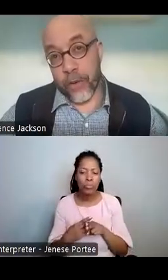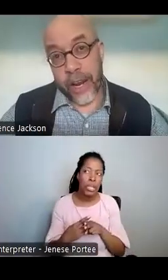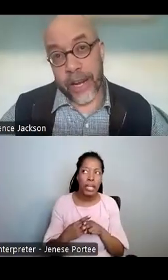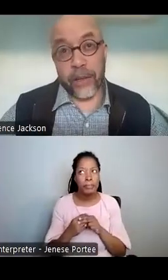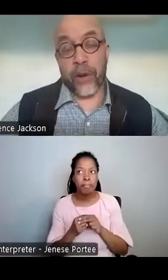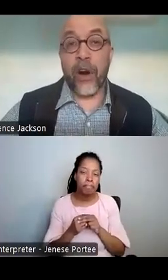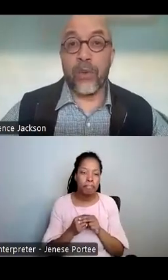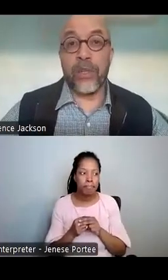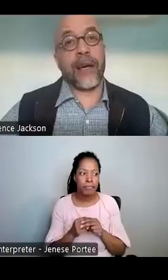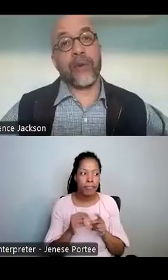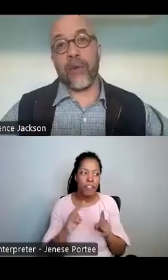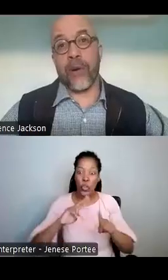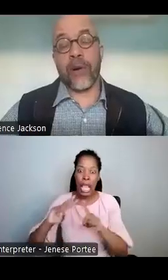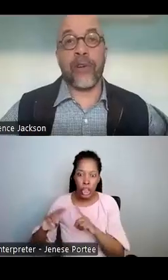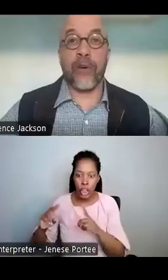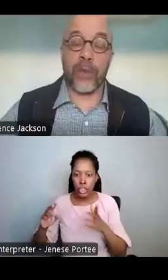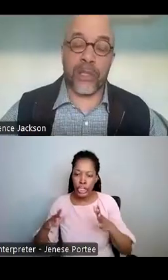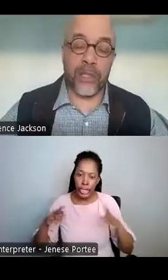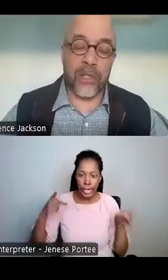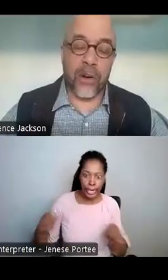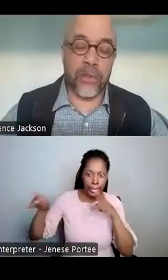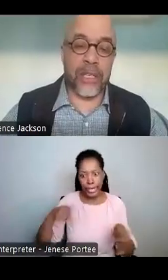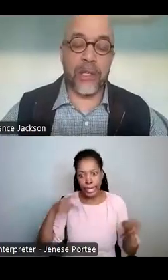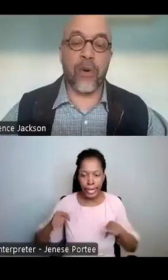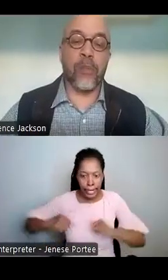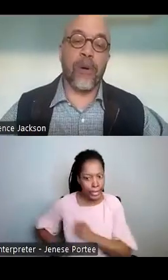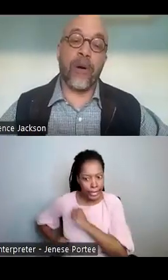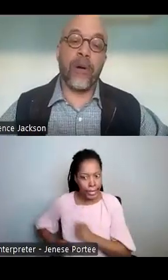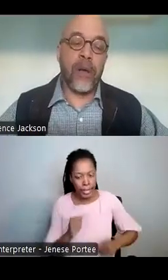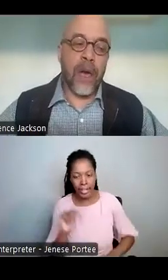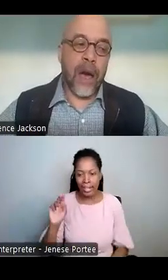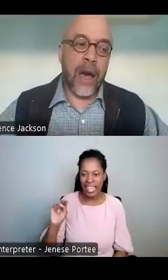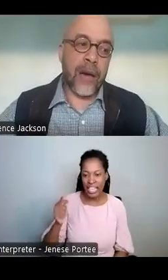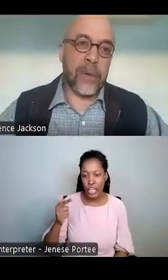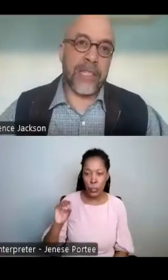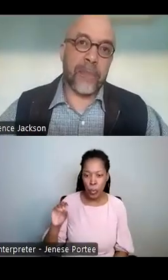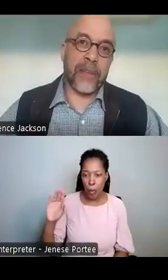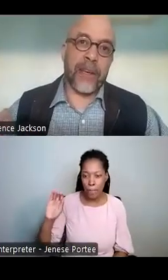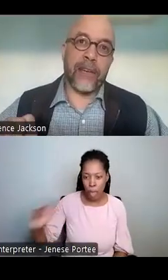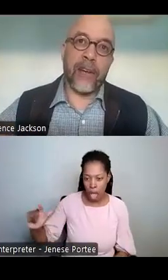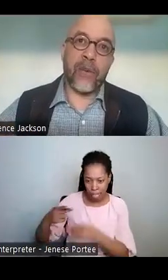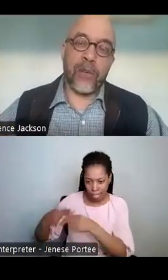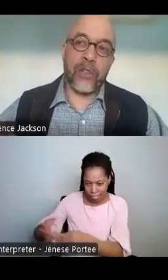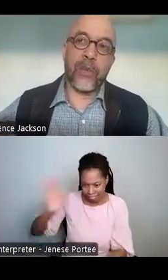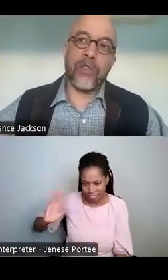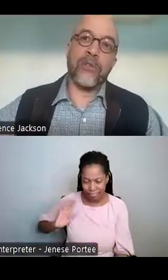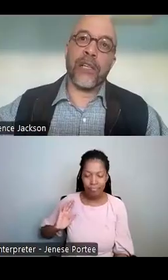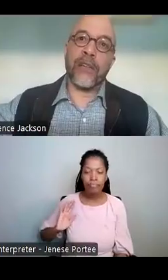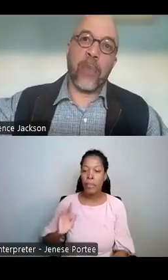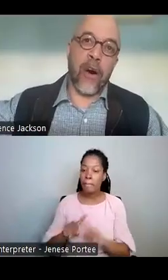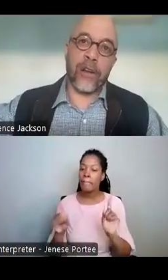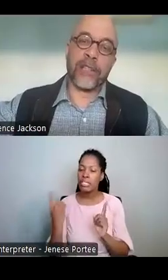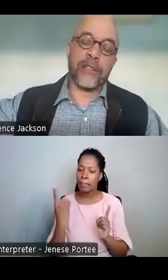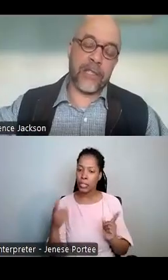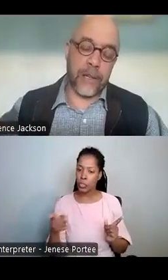a vernacular hoedown, or what they used to call the Negro ball, but something that you would do in